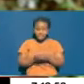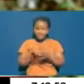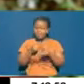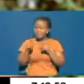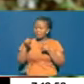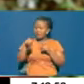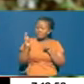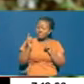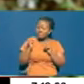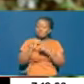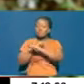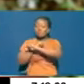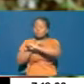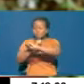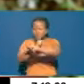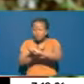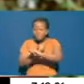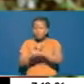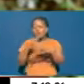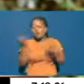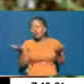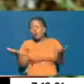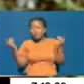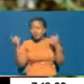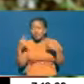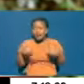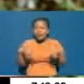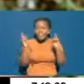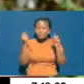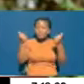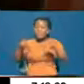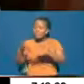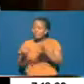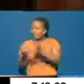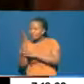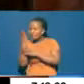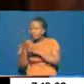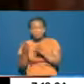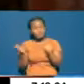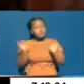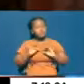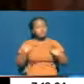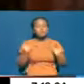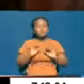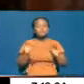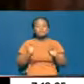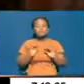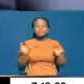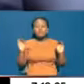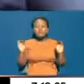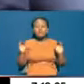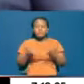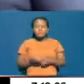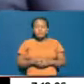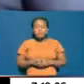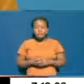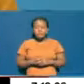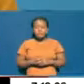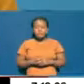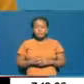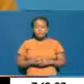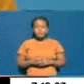prevent or announce the formation of an alliance. Ben Chumba, Darubini.